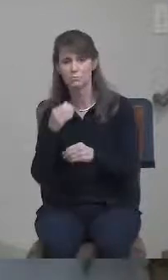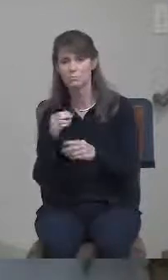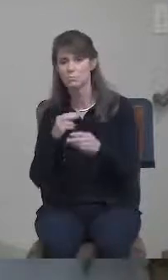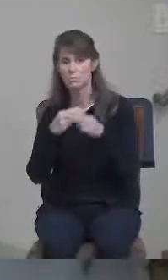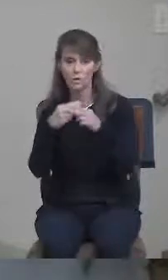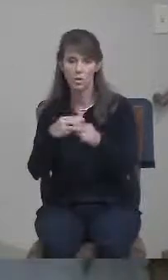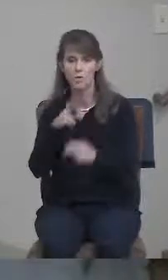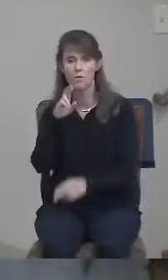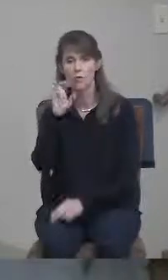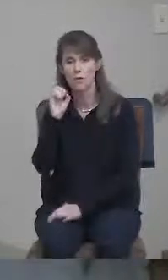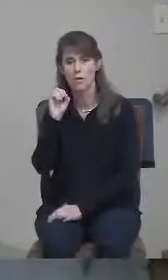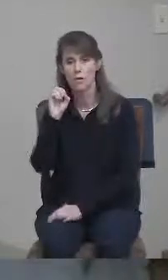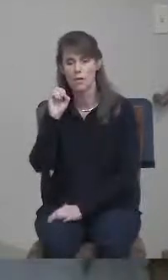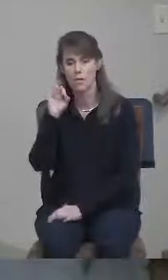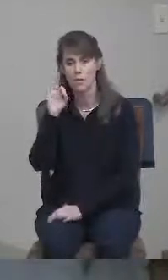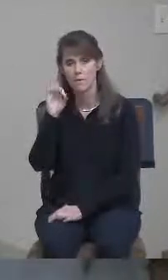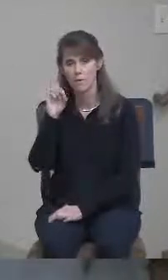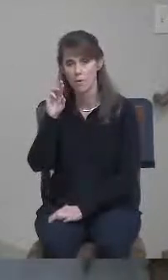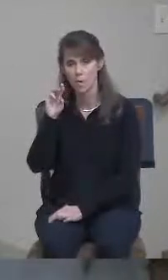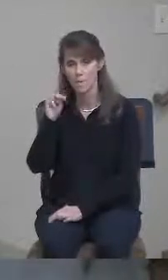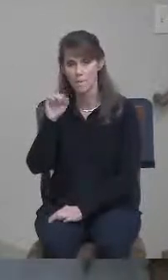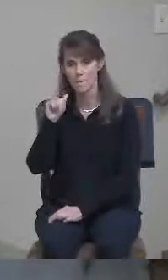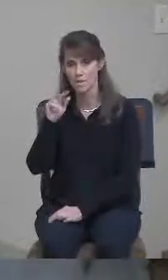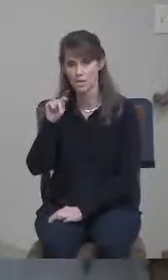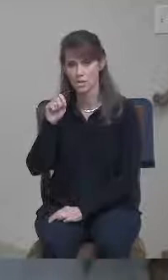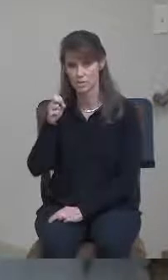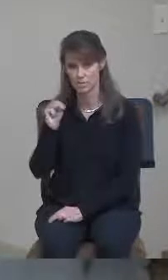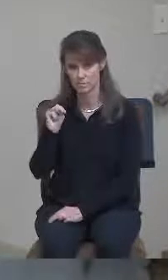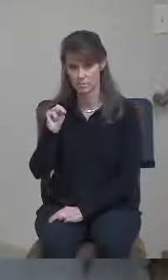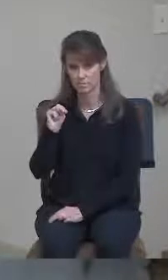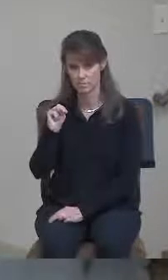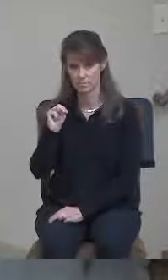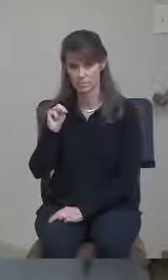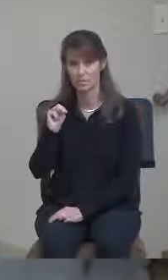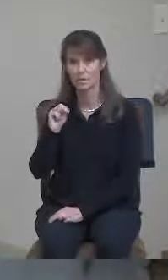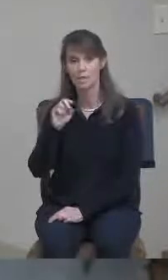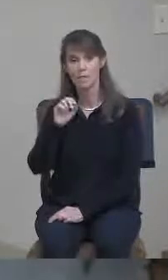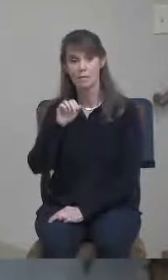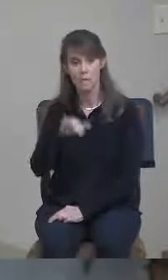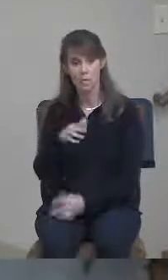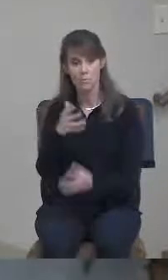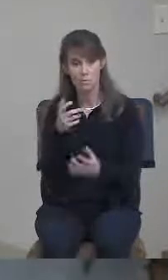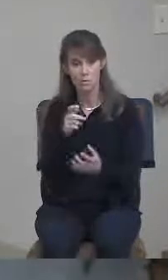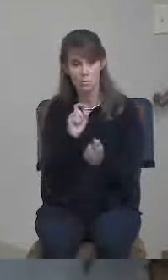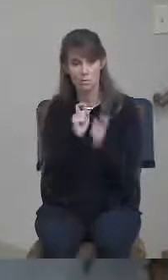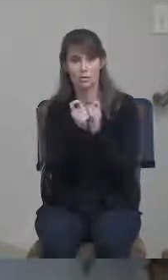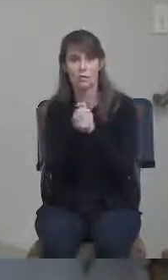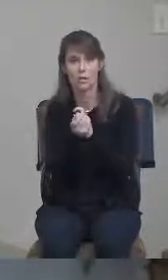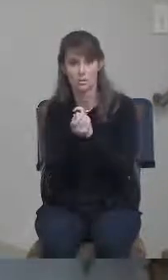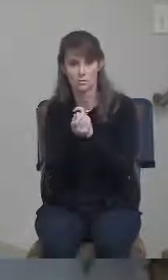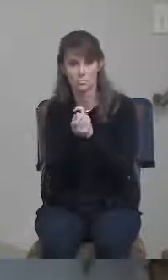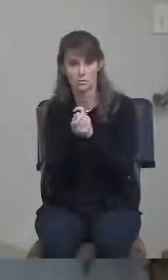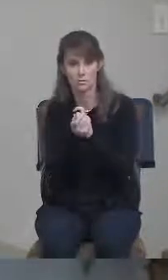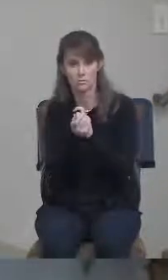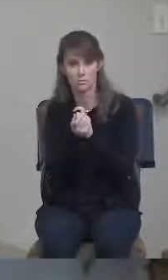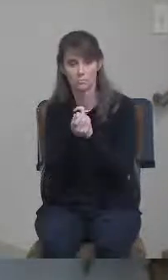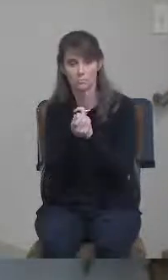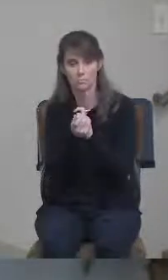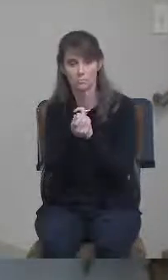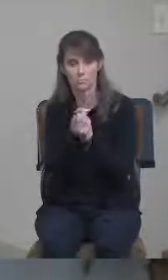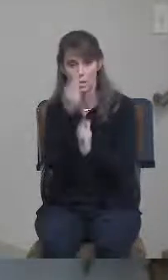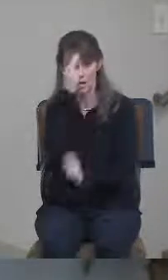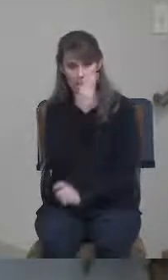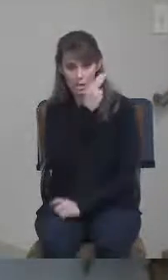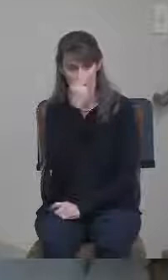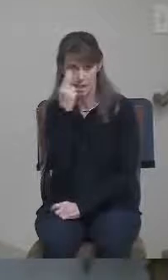and the goal was, or the effort was, to reform the Catholic Church, which some felt had